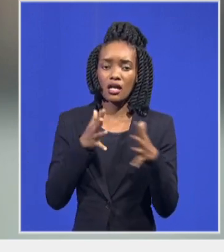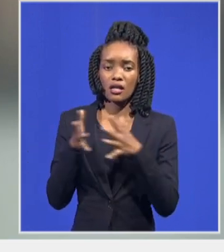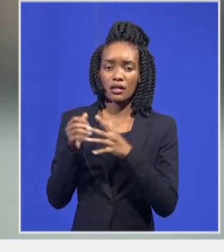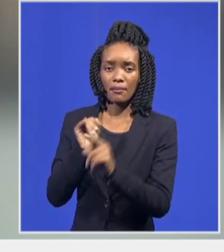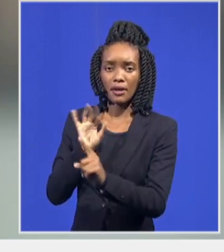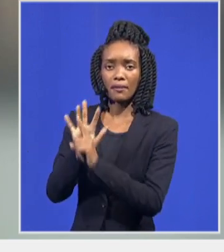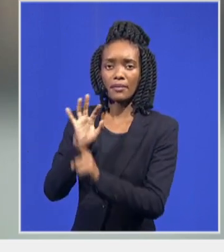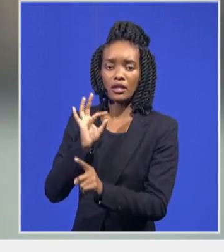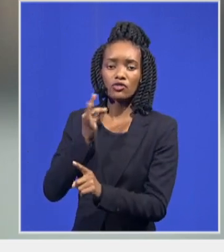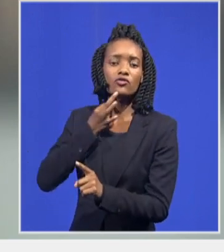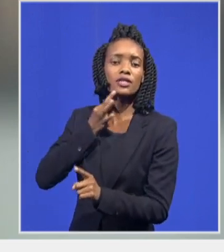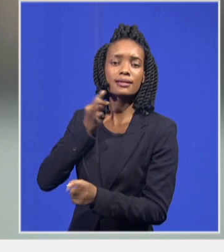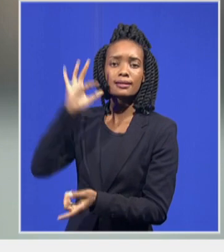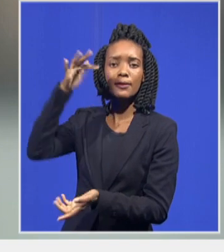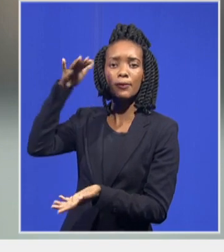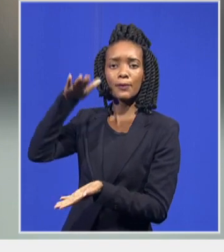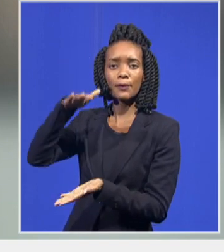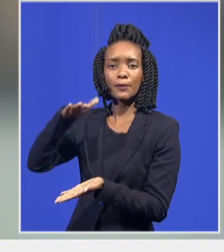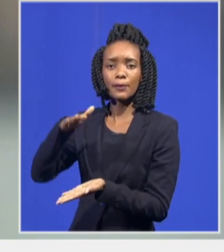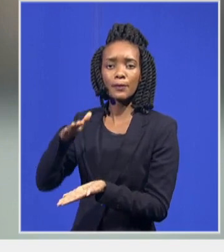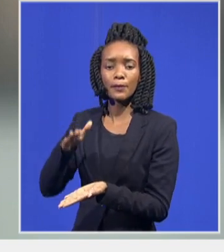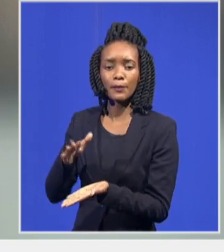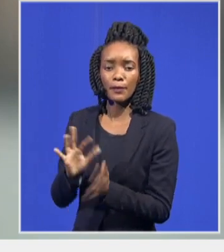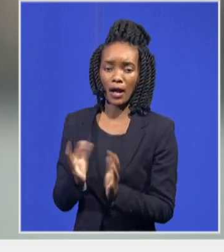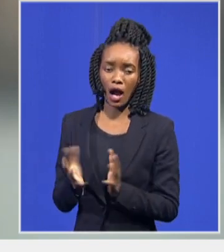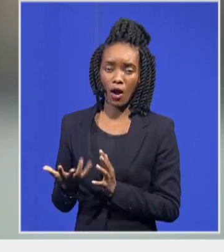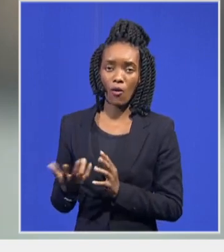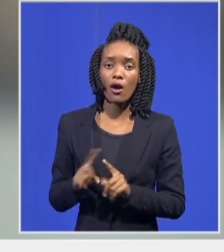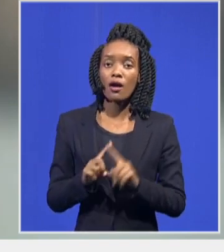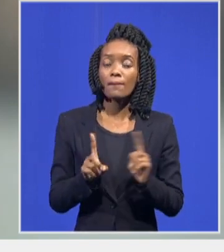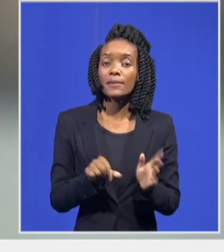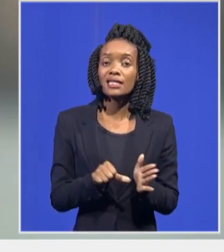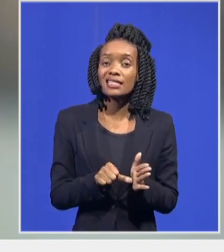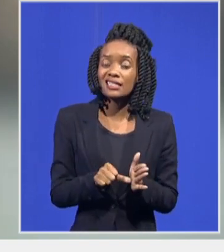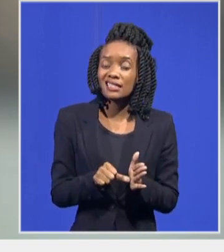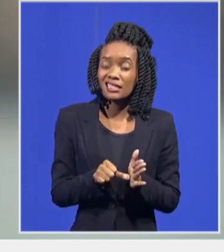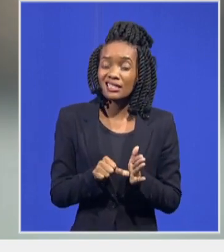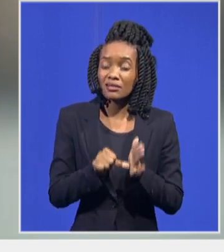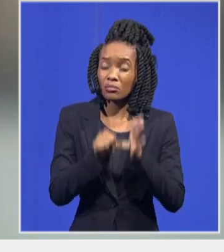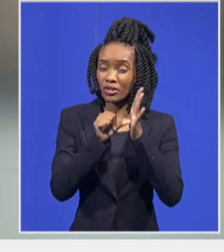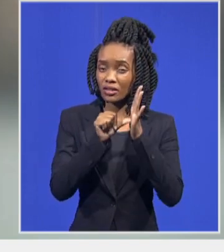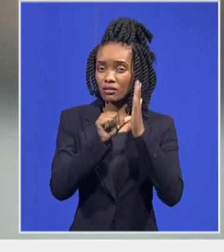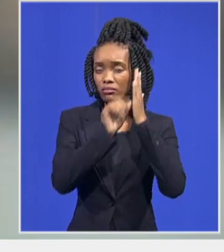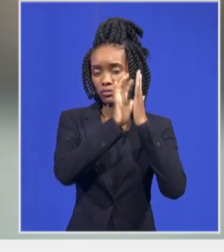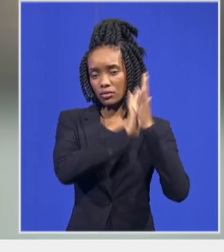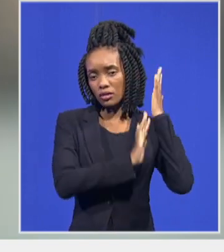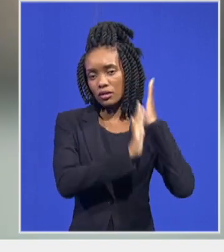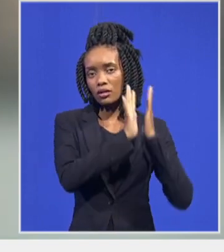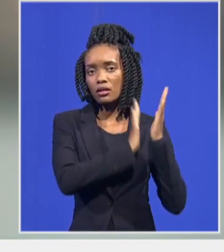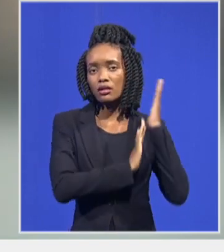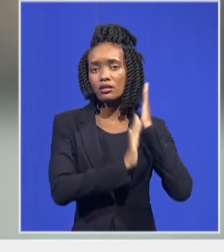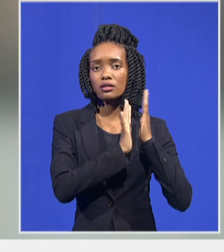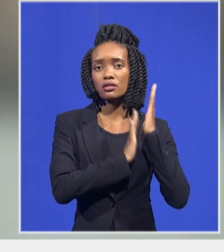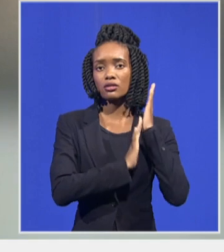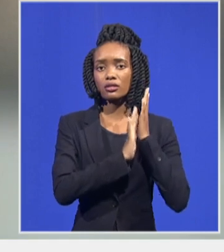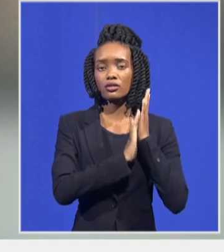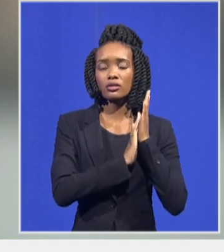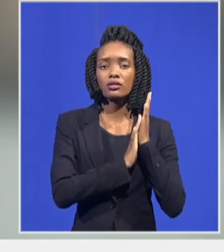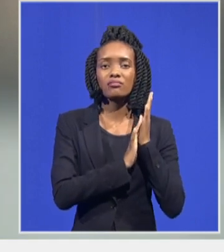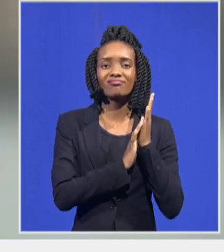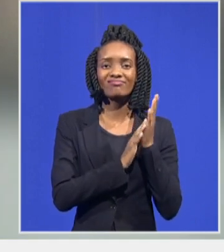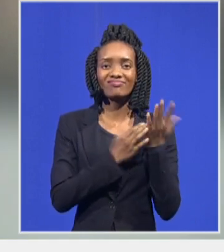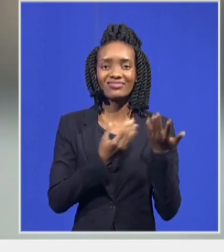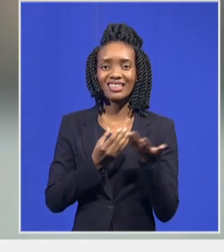risk. But more importantly, there's been a historical underinvestment